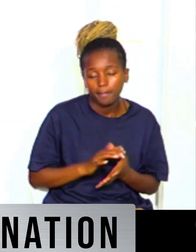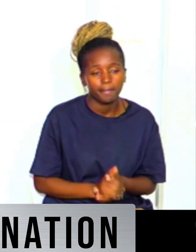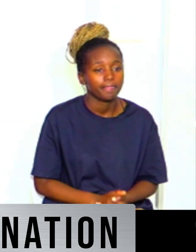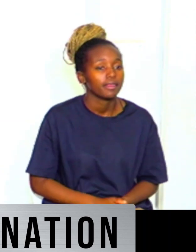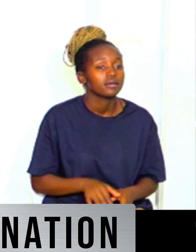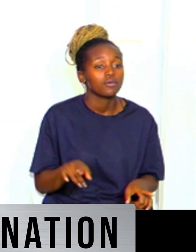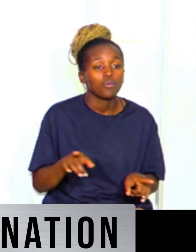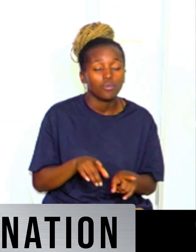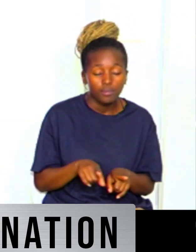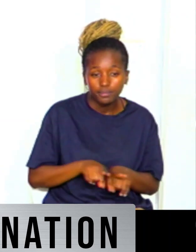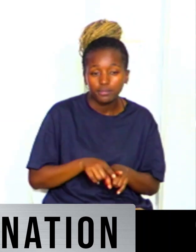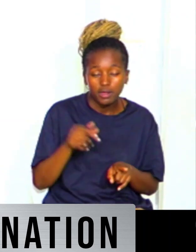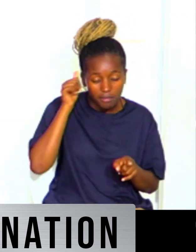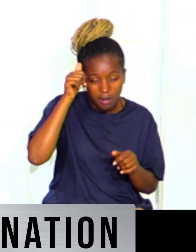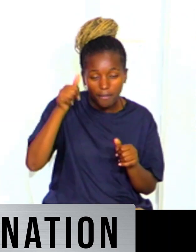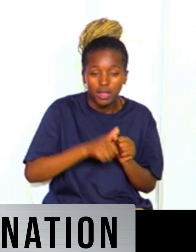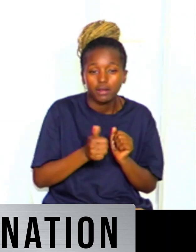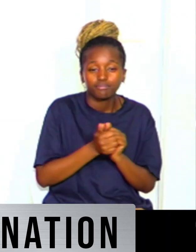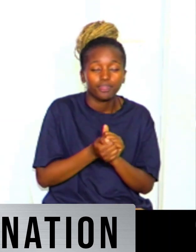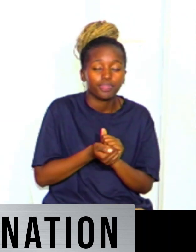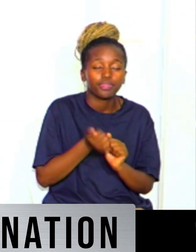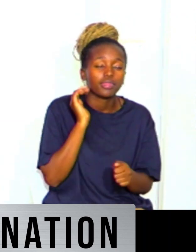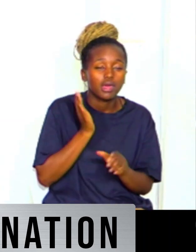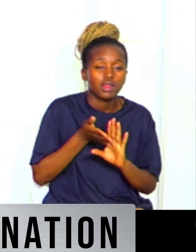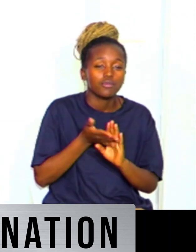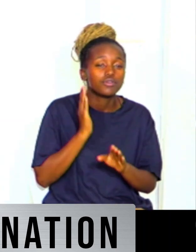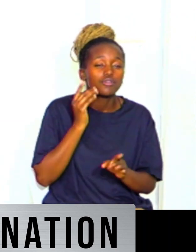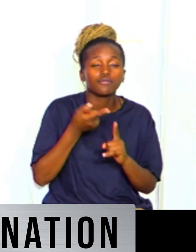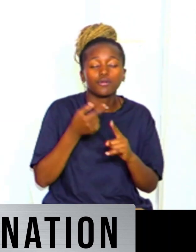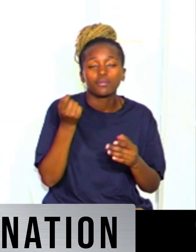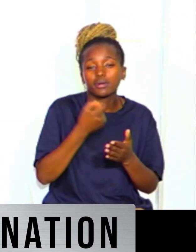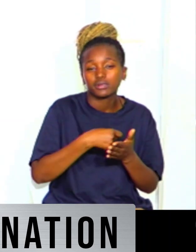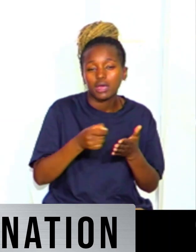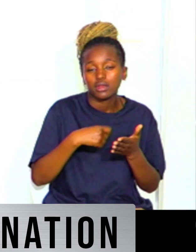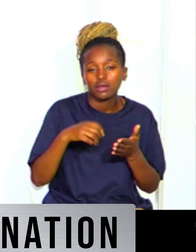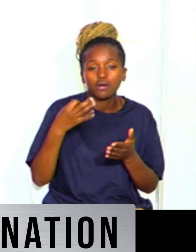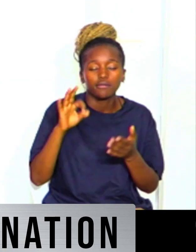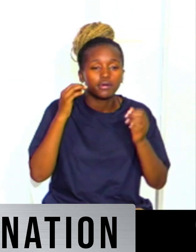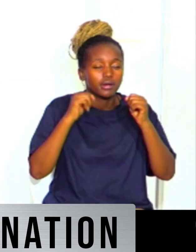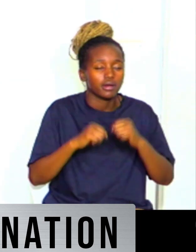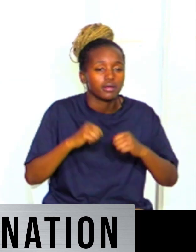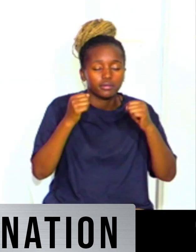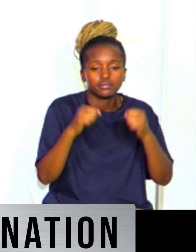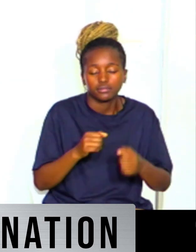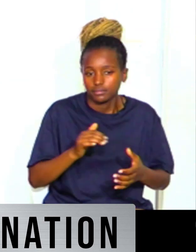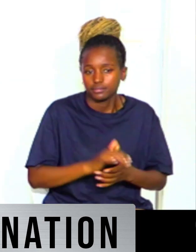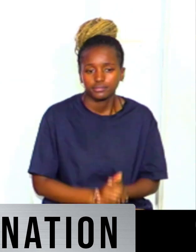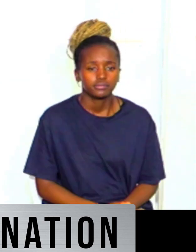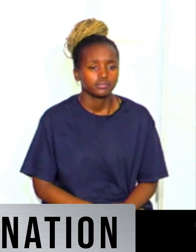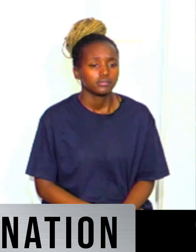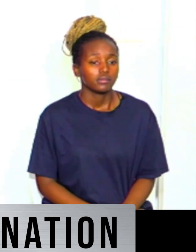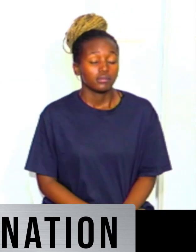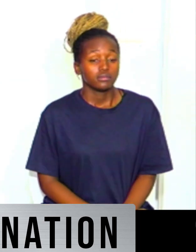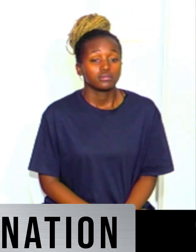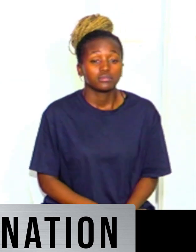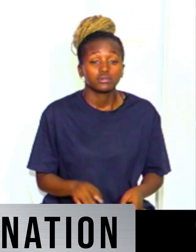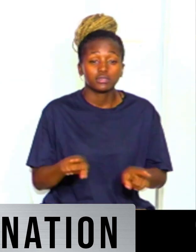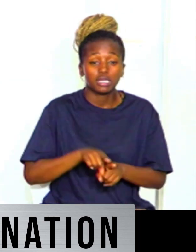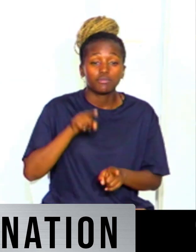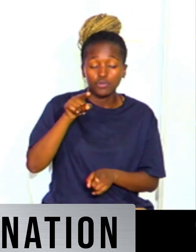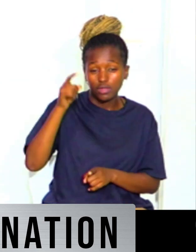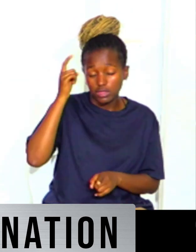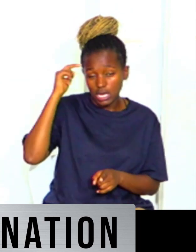to be on the polls or something. Or is it Tundu Lissu? Na Rigi G. Wembe inaenda kukua ule ama nini?